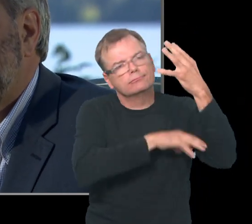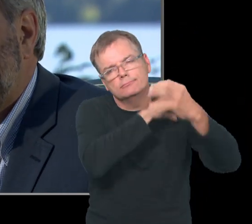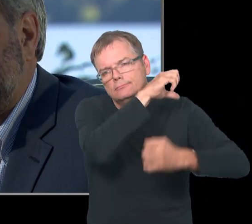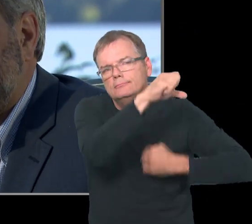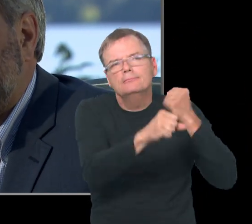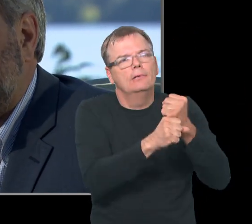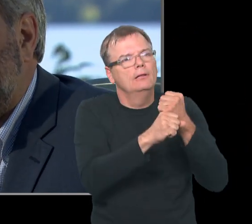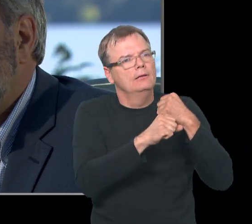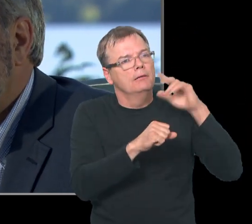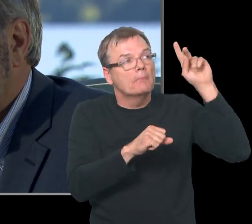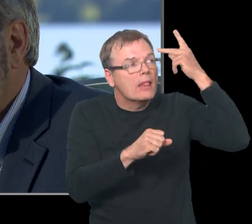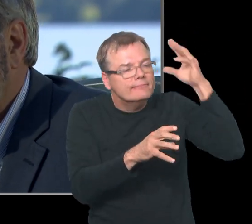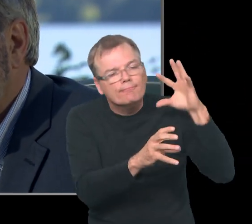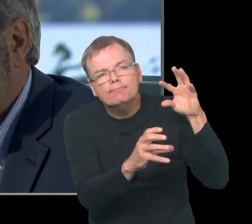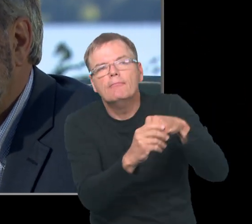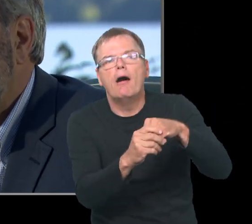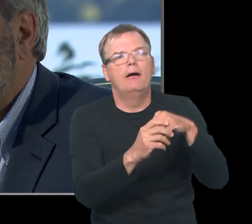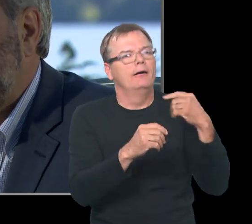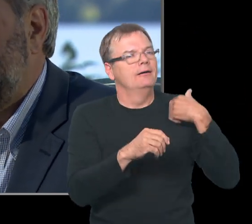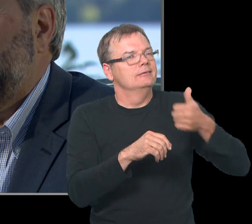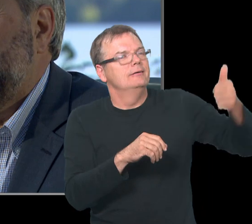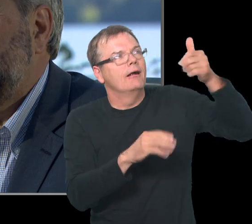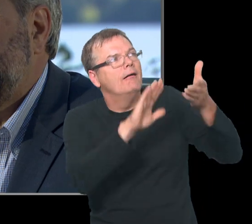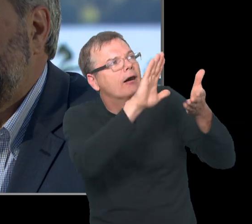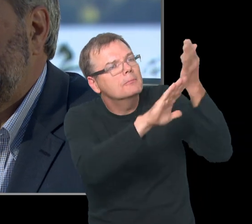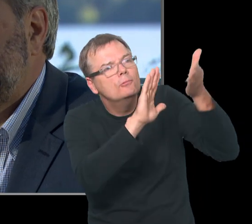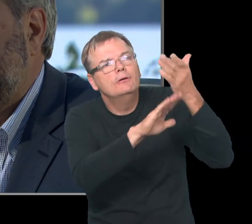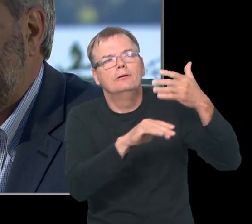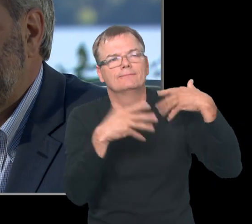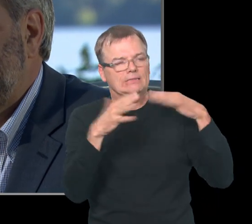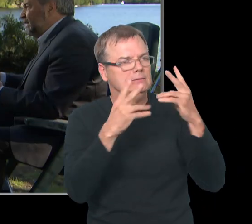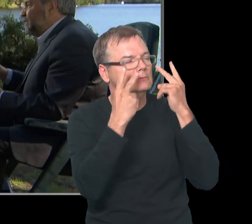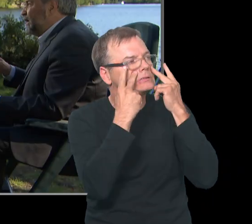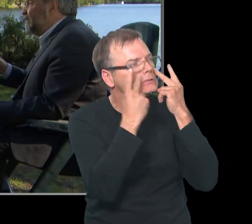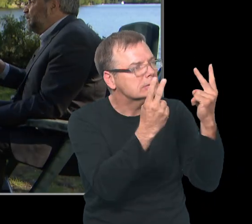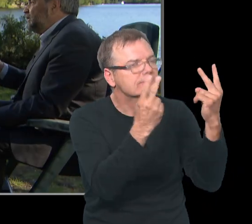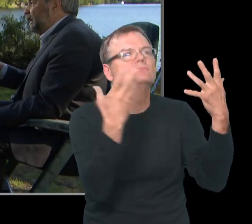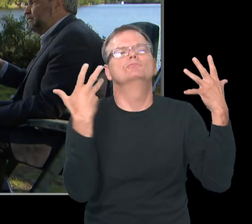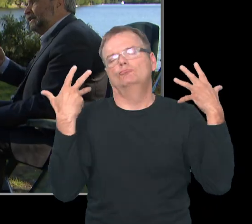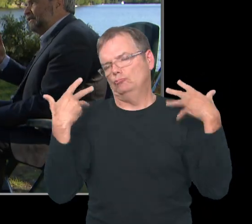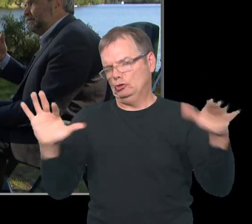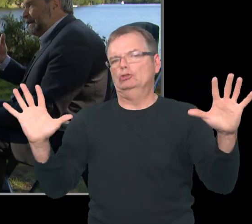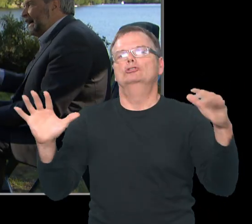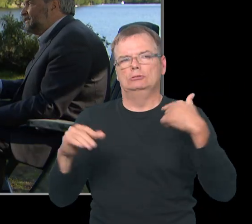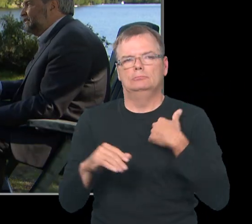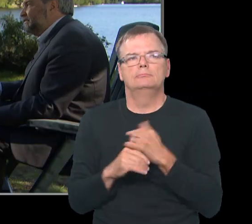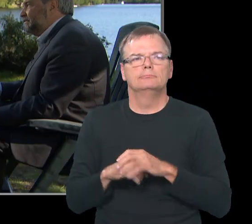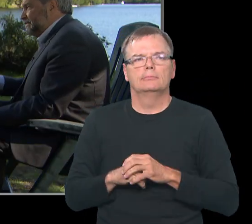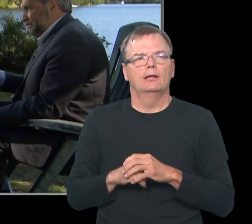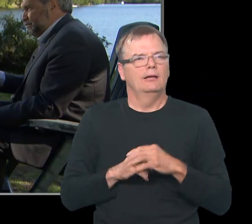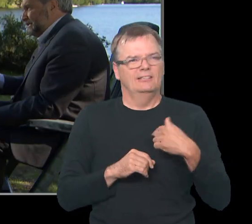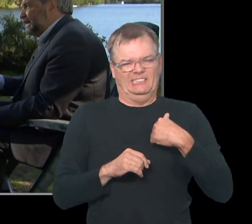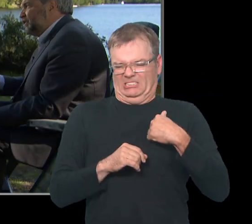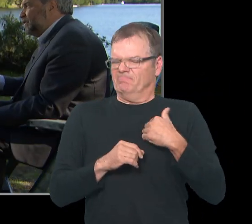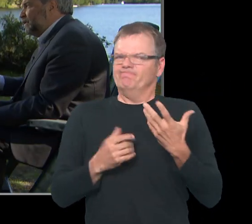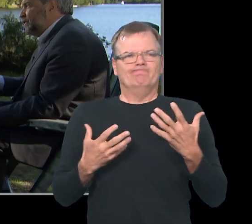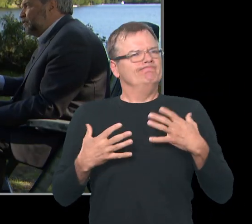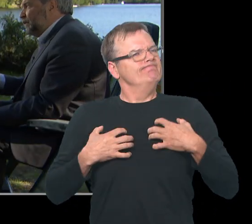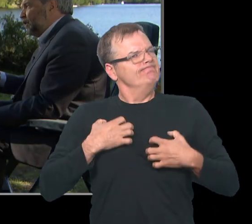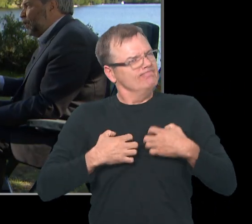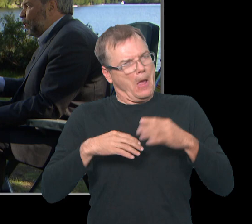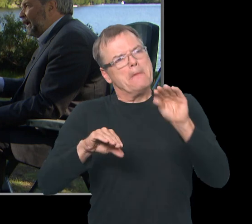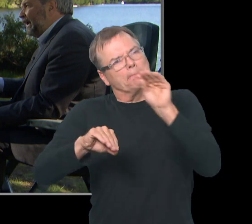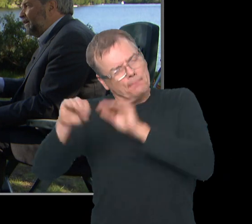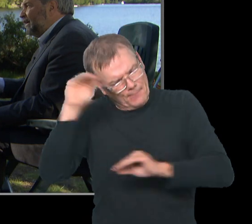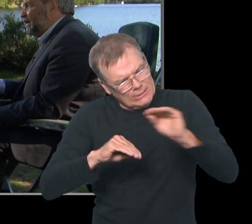saying to you is this: I don't believe in leaving that on the backs of future generations. There have been times, like the massive recession we went